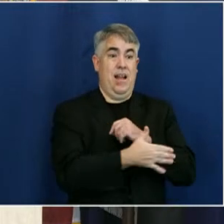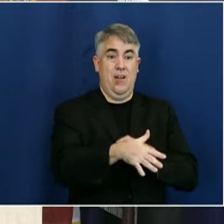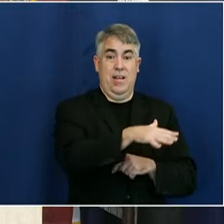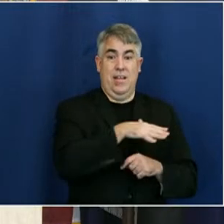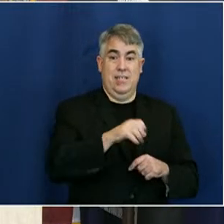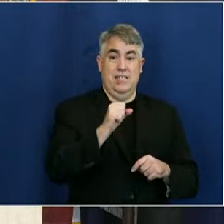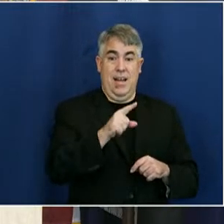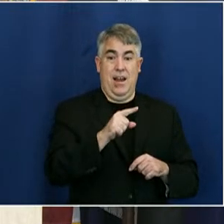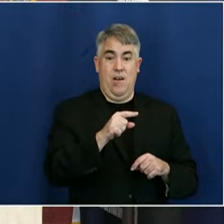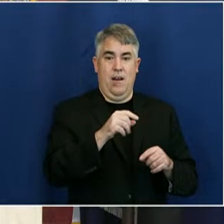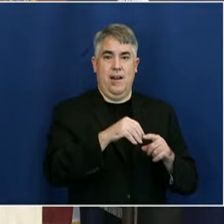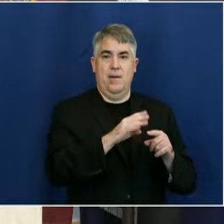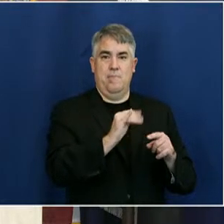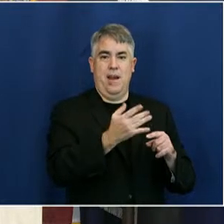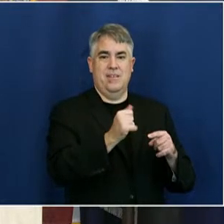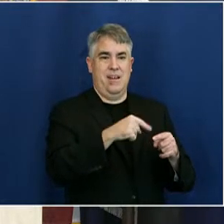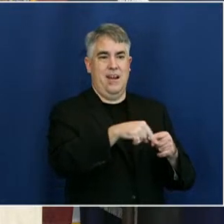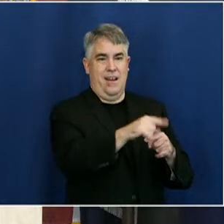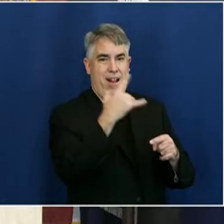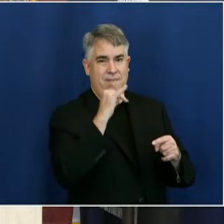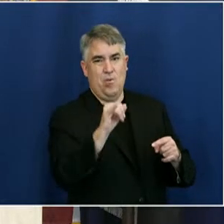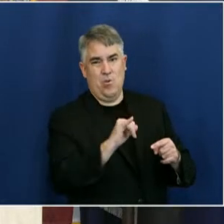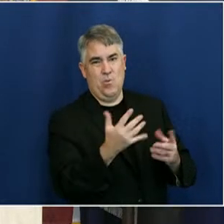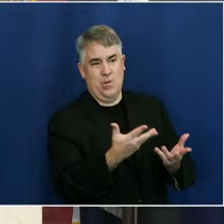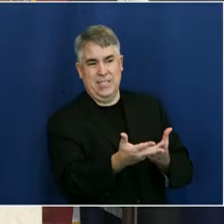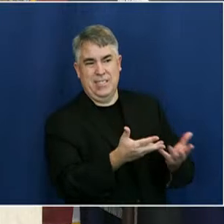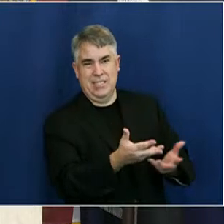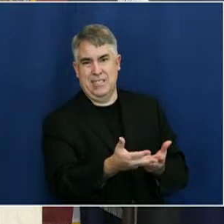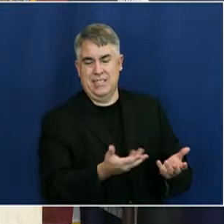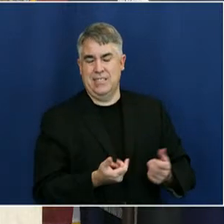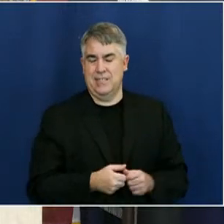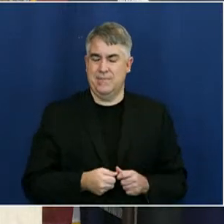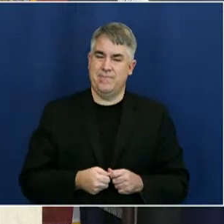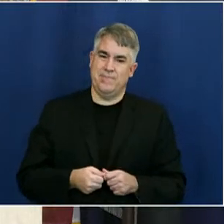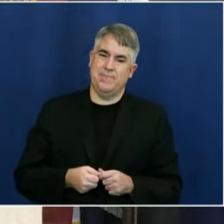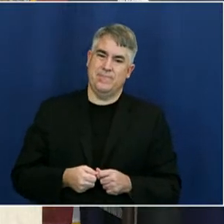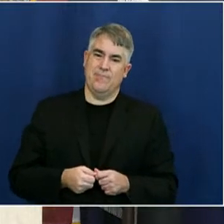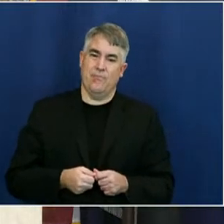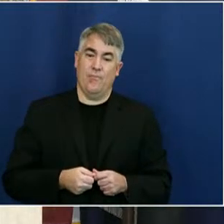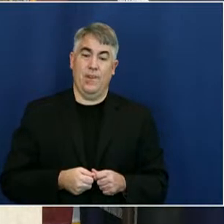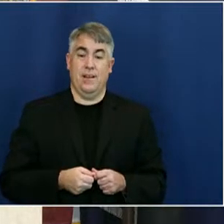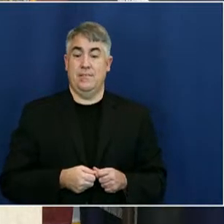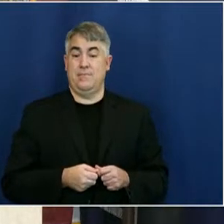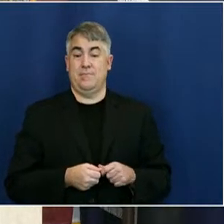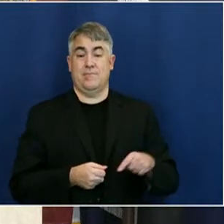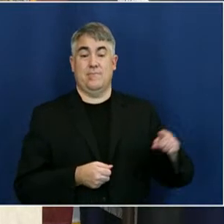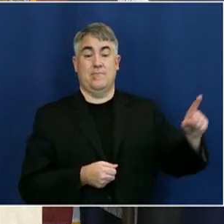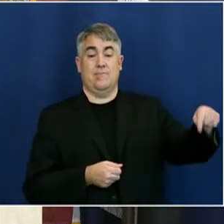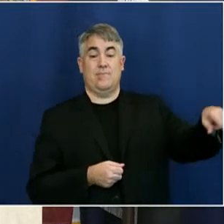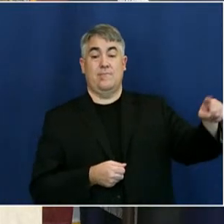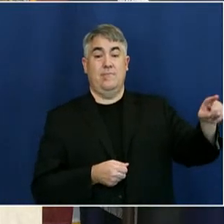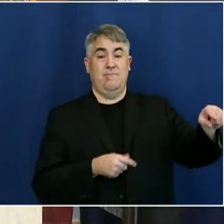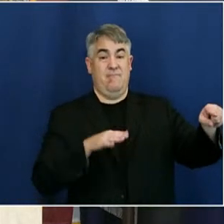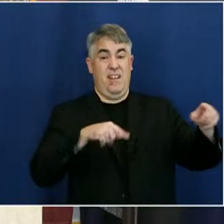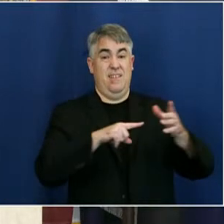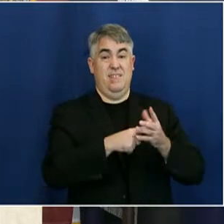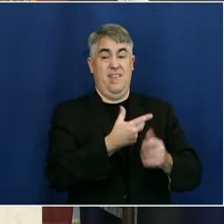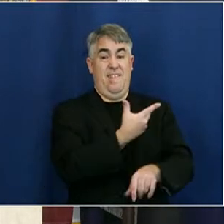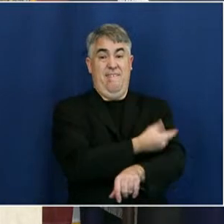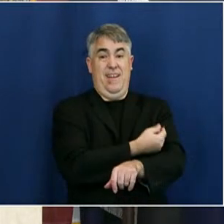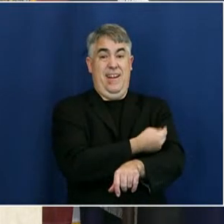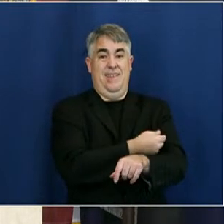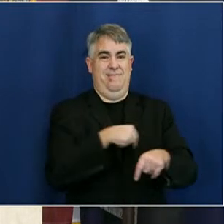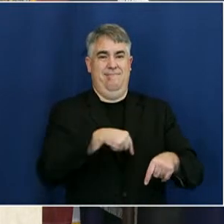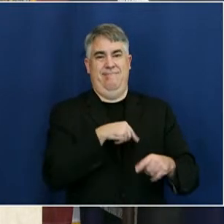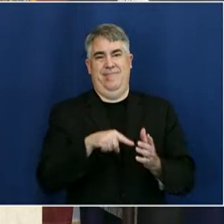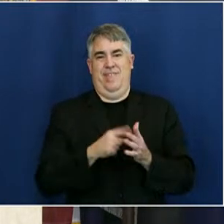California. But they are not yet vaccinating their population at the level that we are, and so